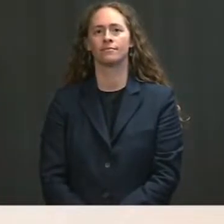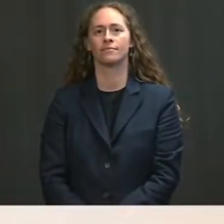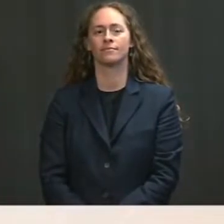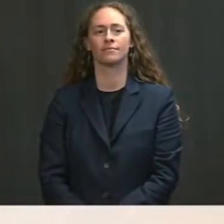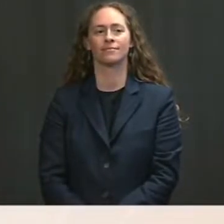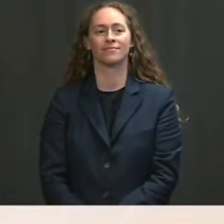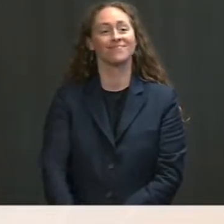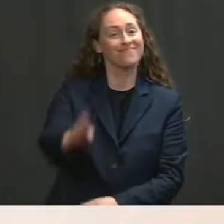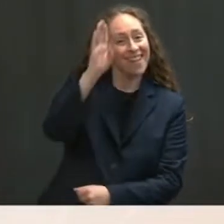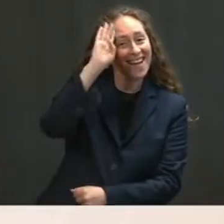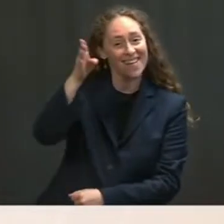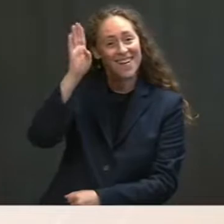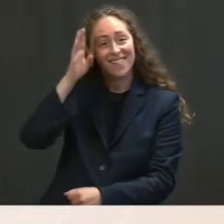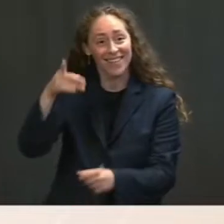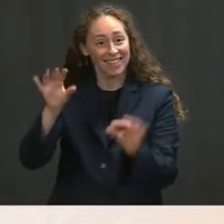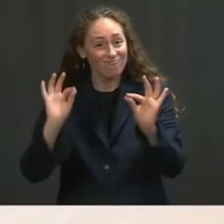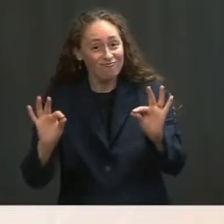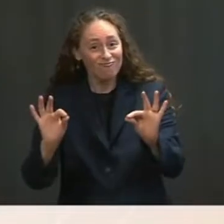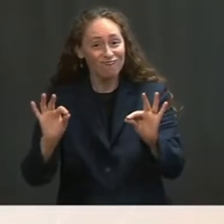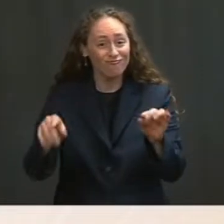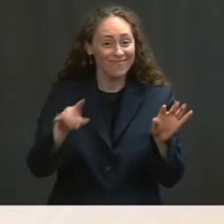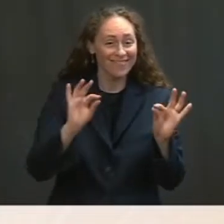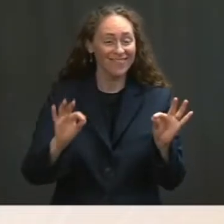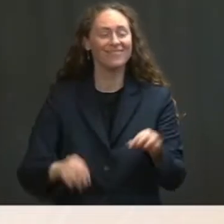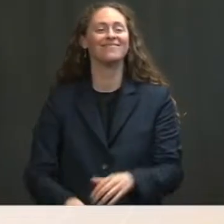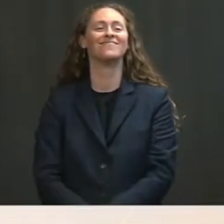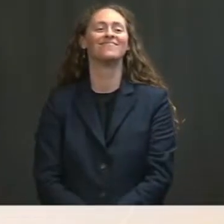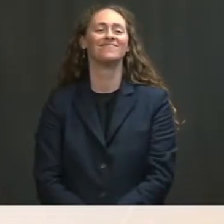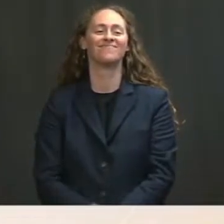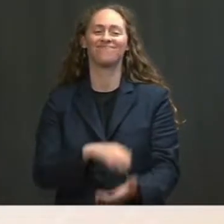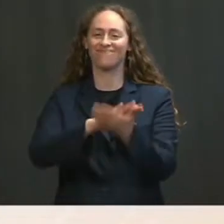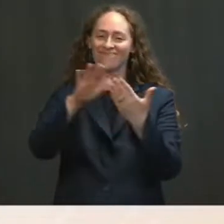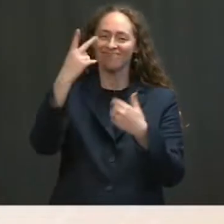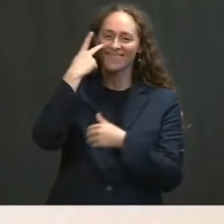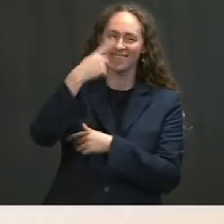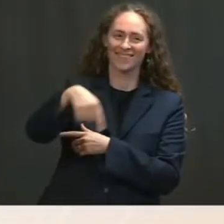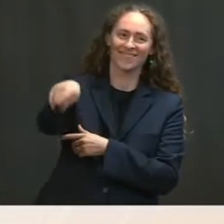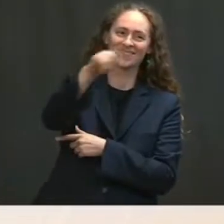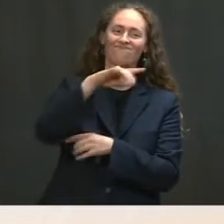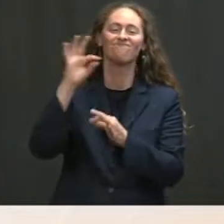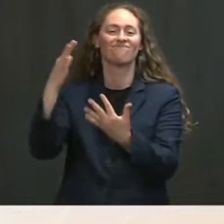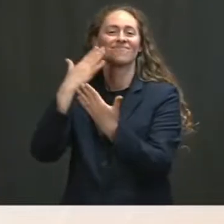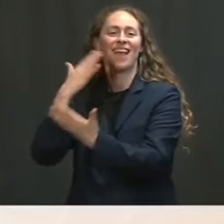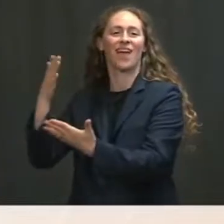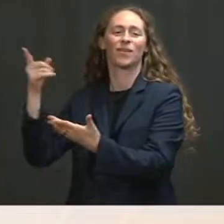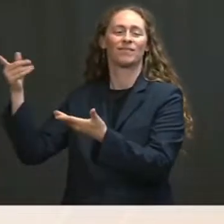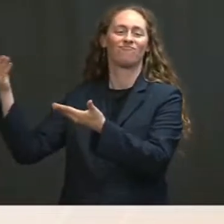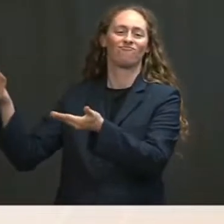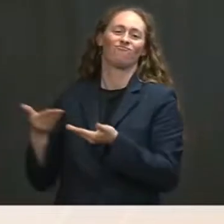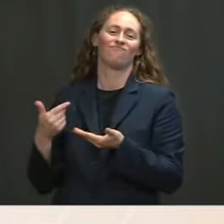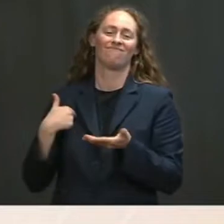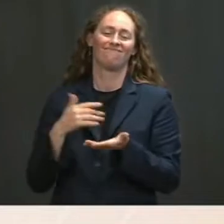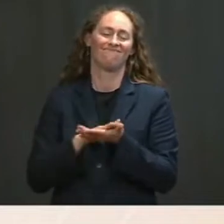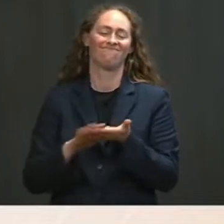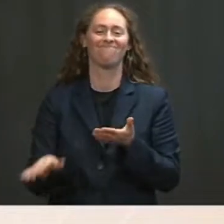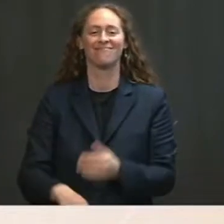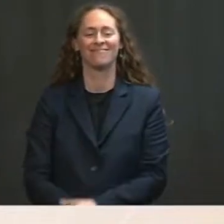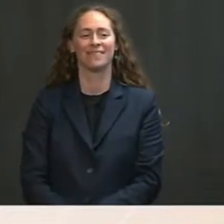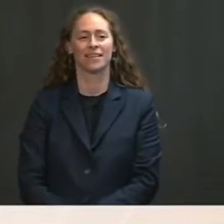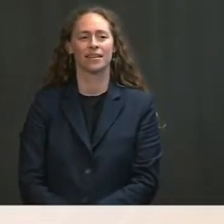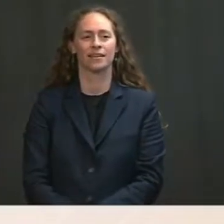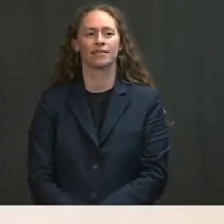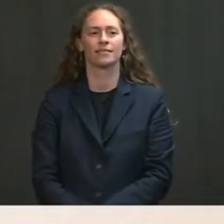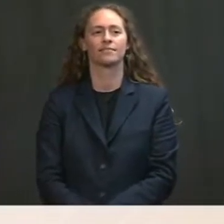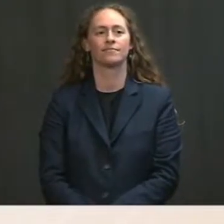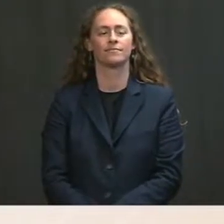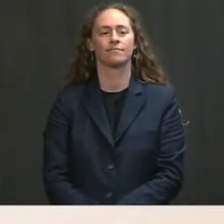Hello, everyone. How are you? It's nice to see you all today, and thank you, Jen, for that very kind introduction. As all of you know, we've come a